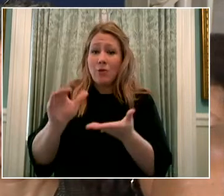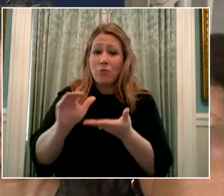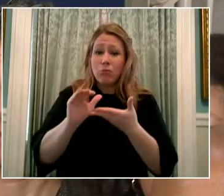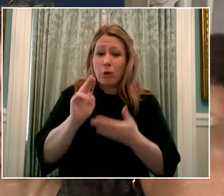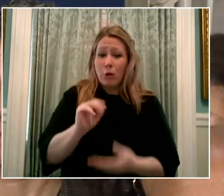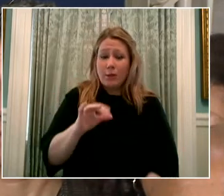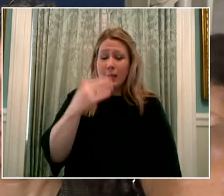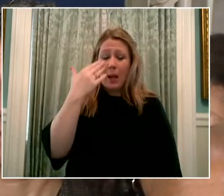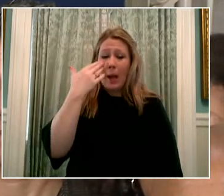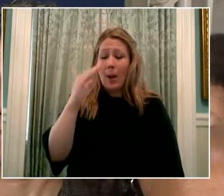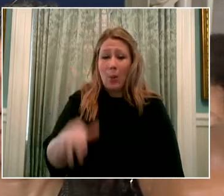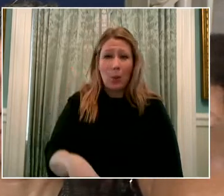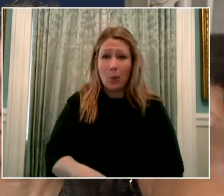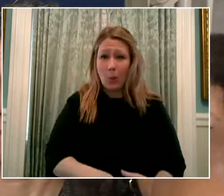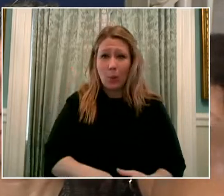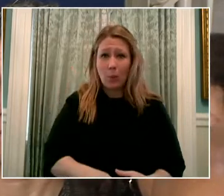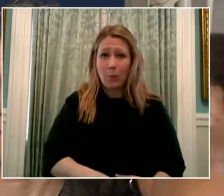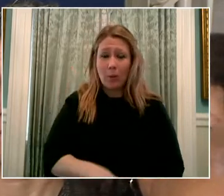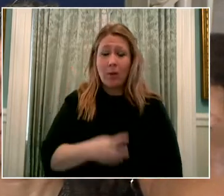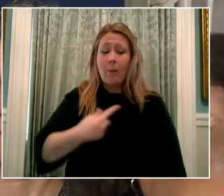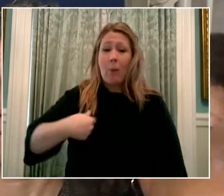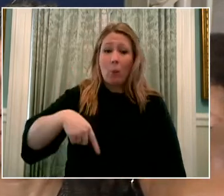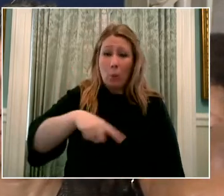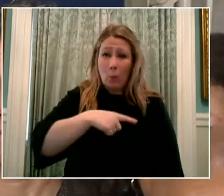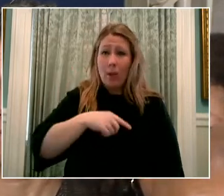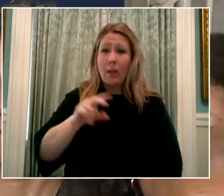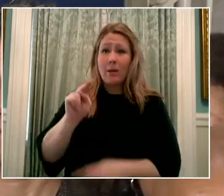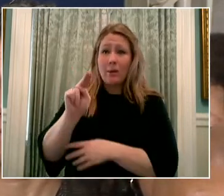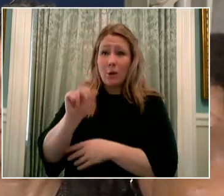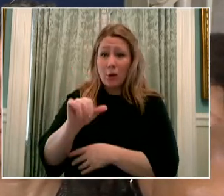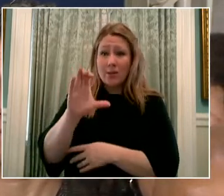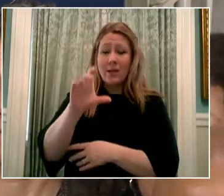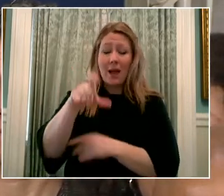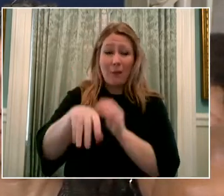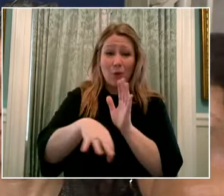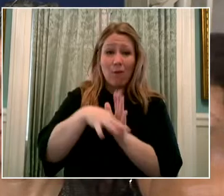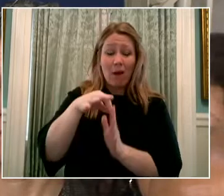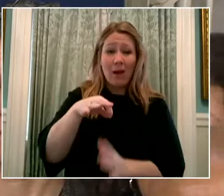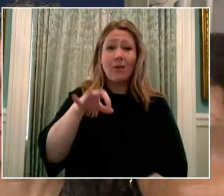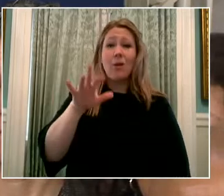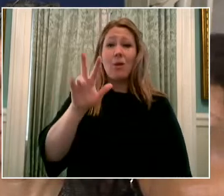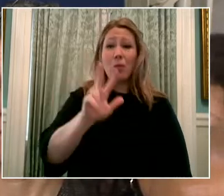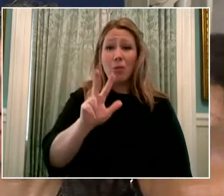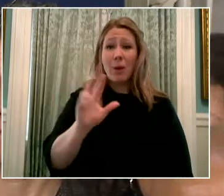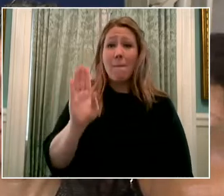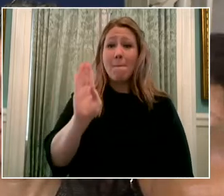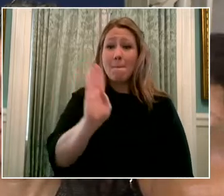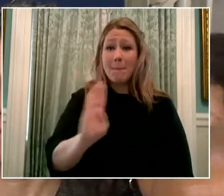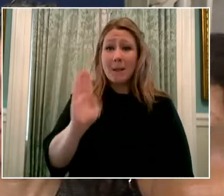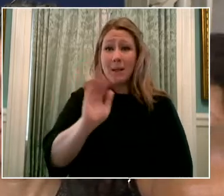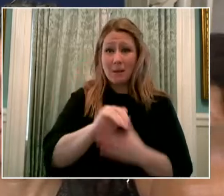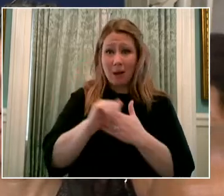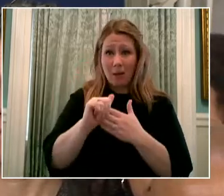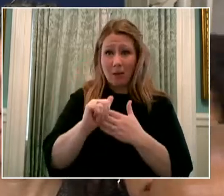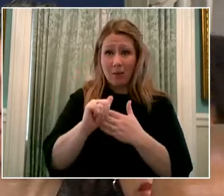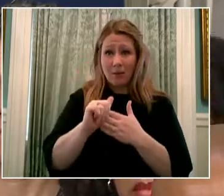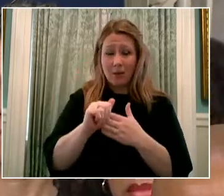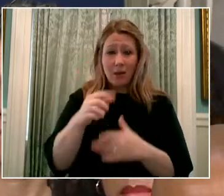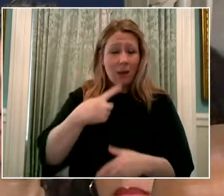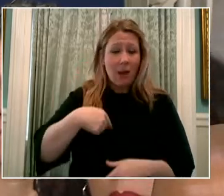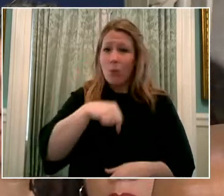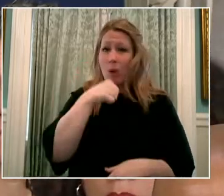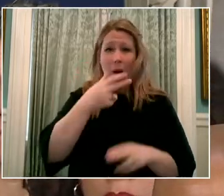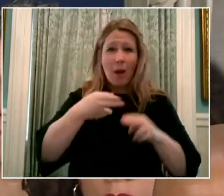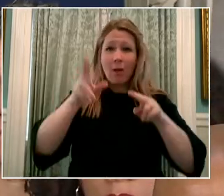This is a huge burden. And we're not raising taxes. So the only way we could manage is to